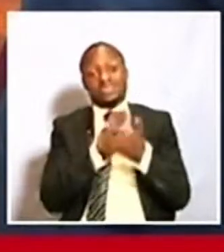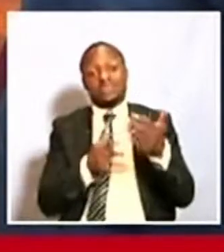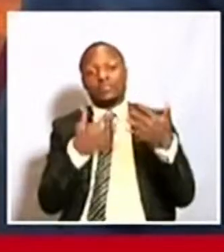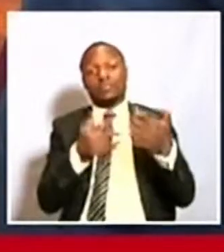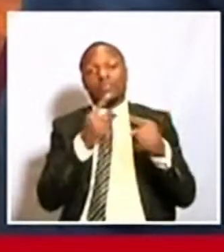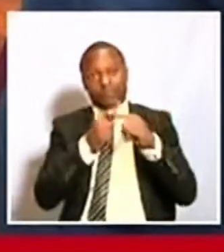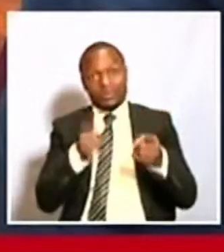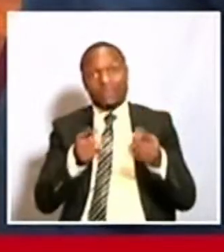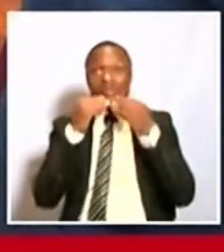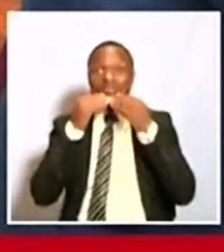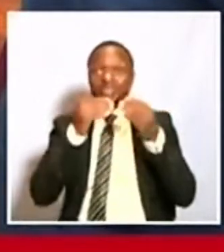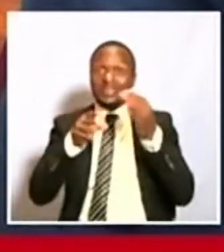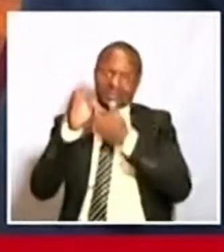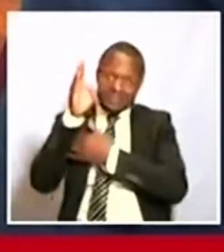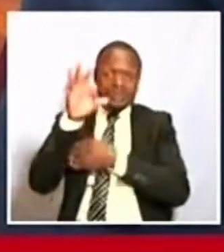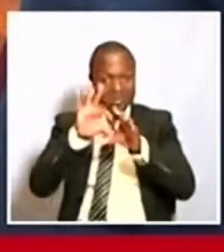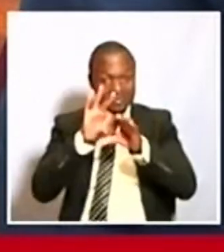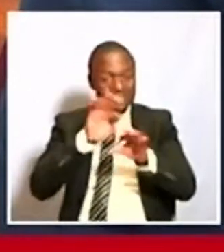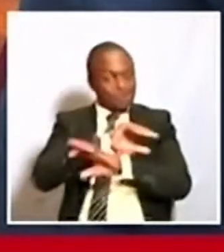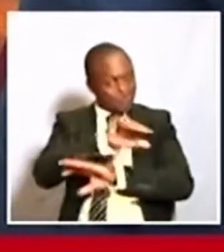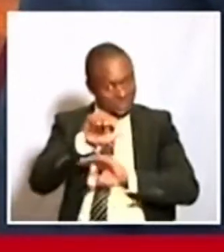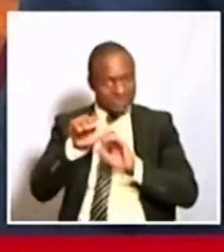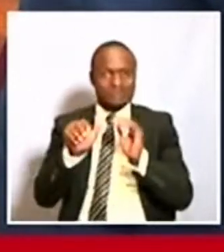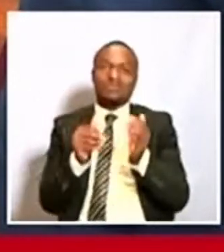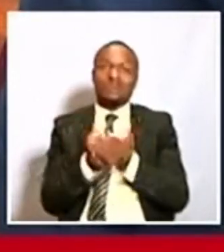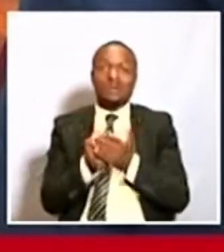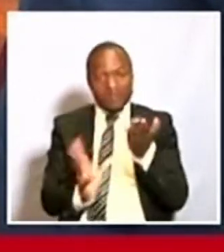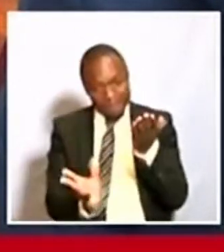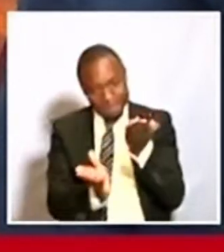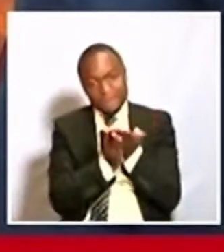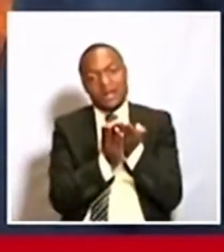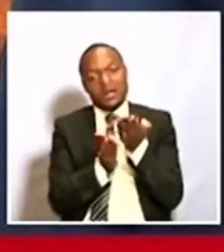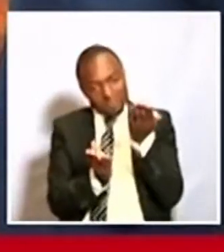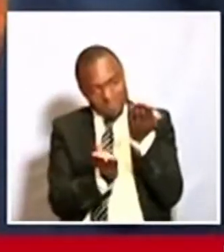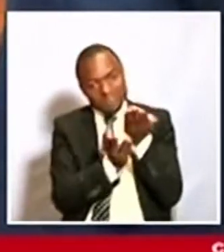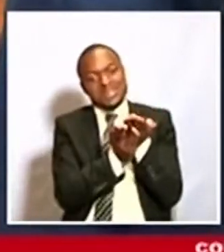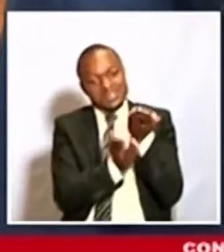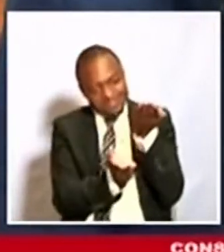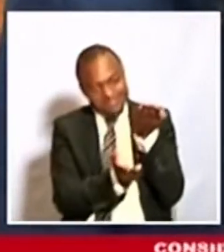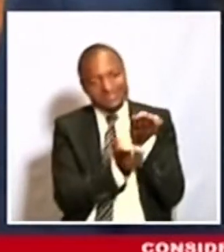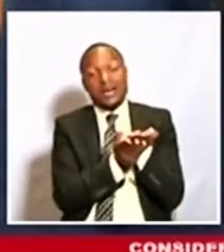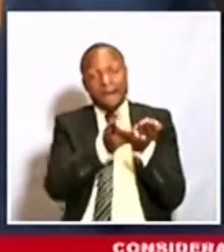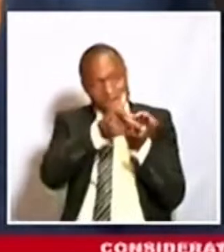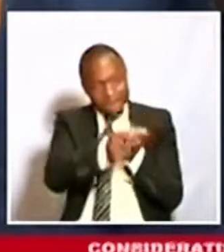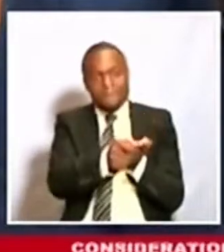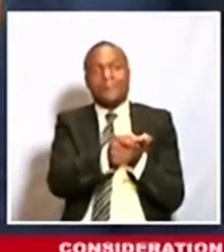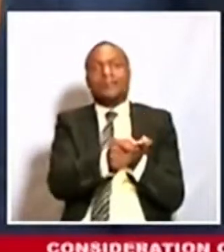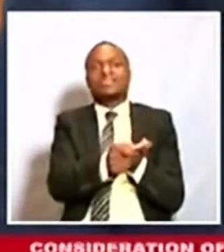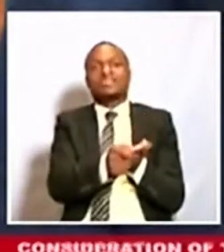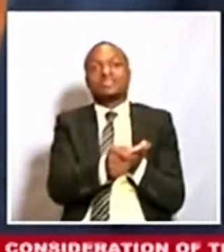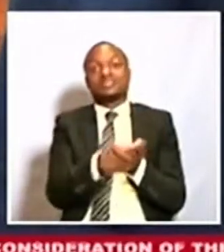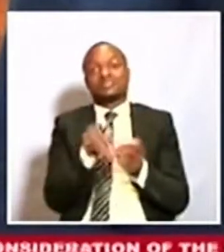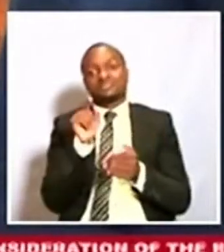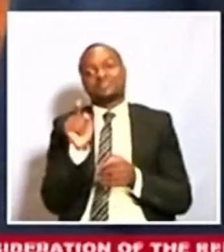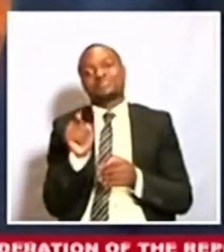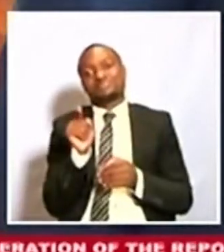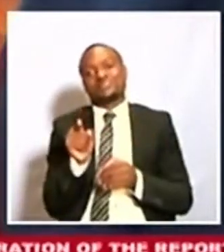them, if not all of them, and we attached. So on that one,